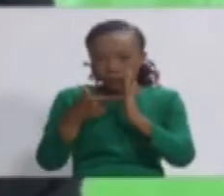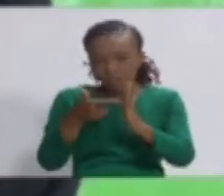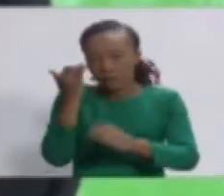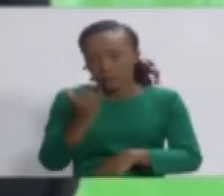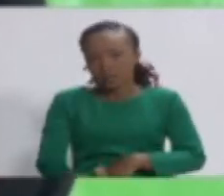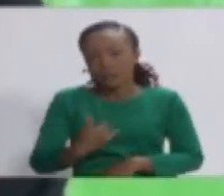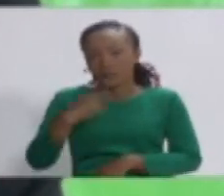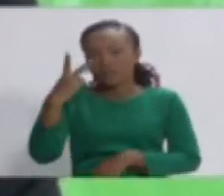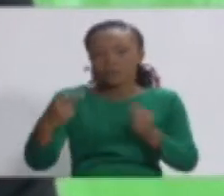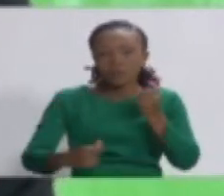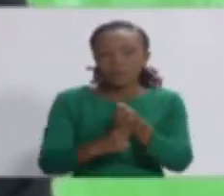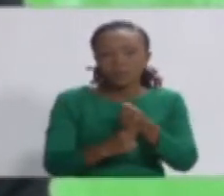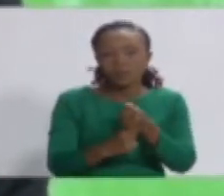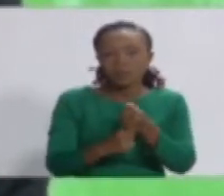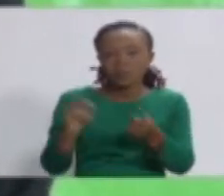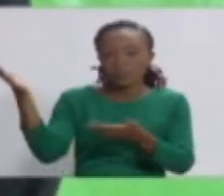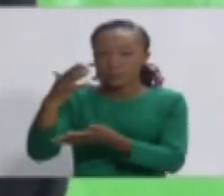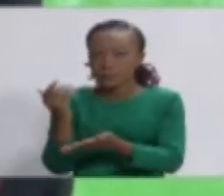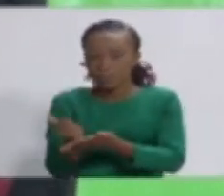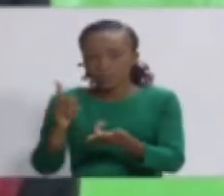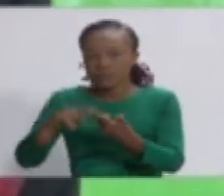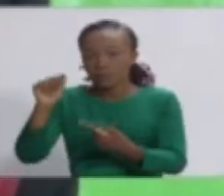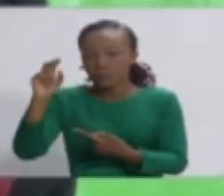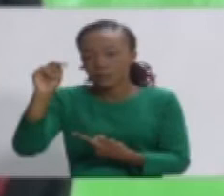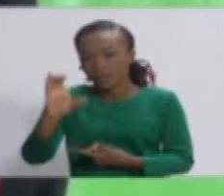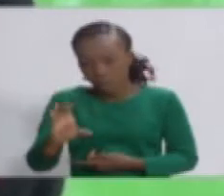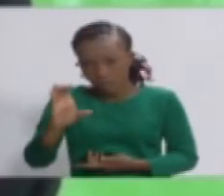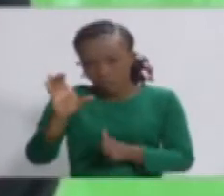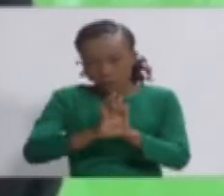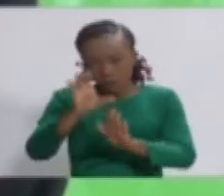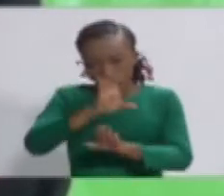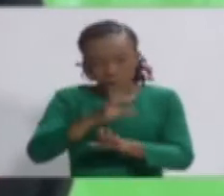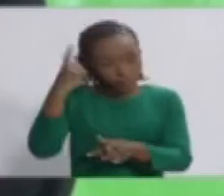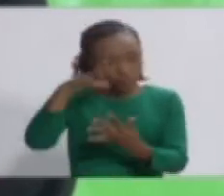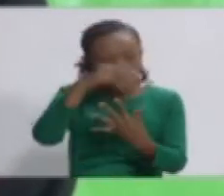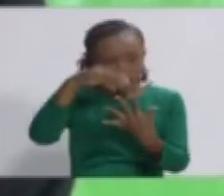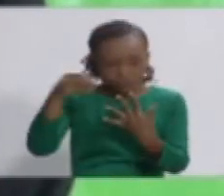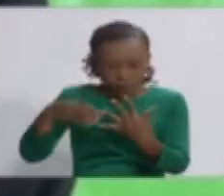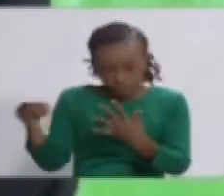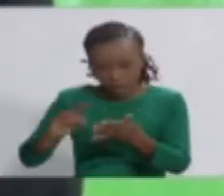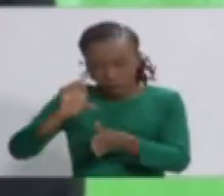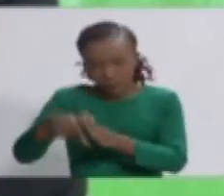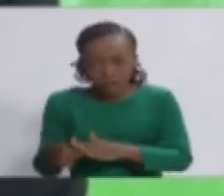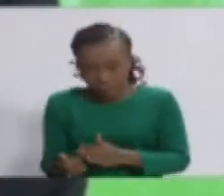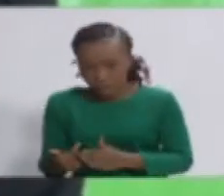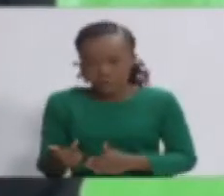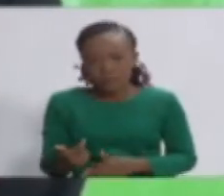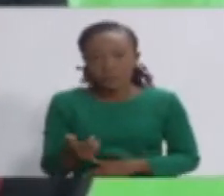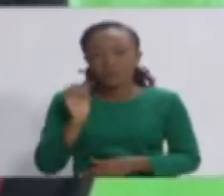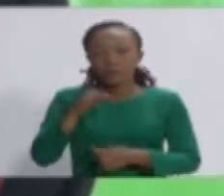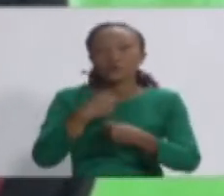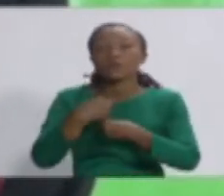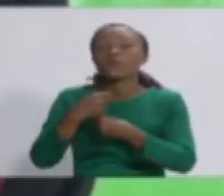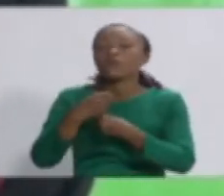have the two names to be brought to the Amani National Council for consideration, and then now we can